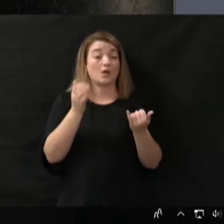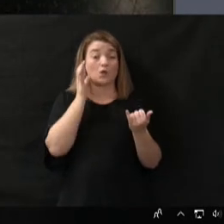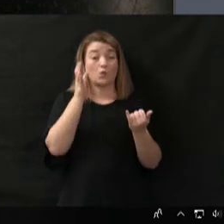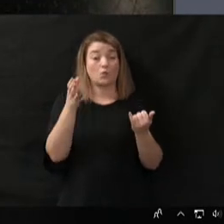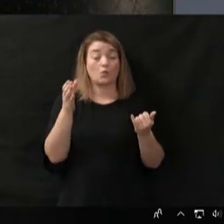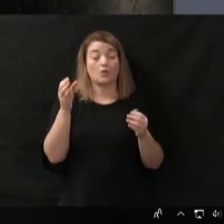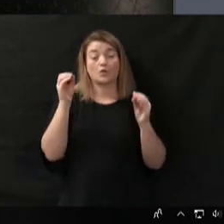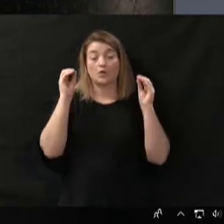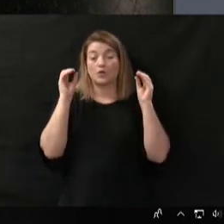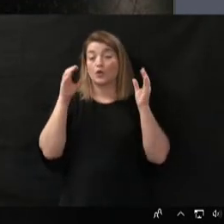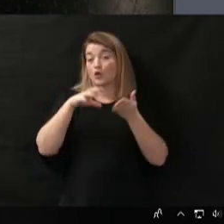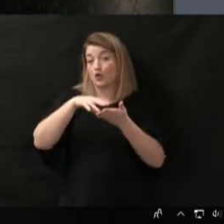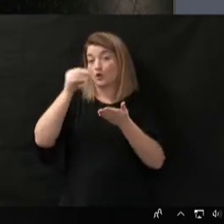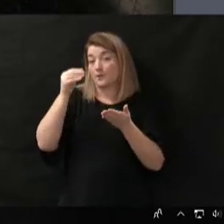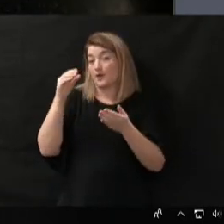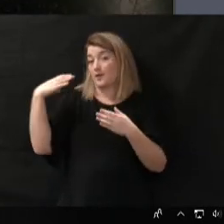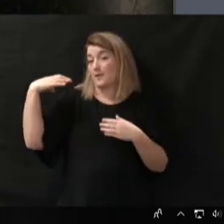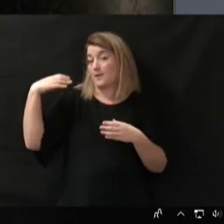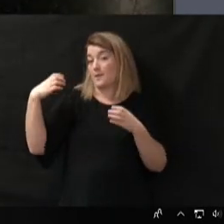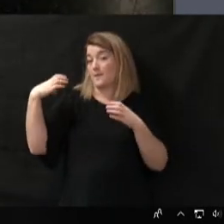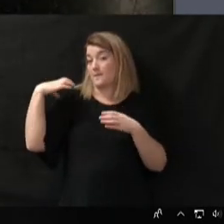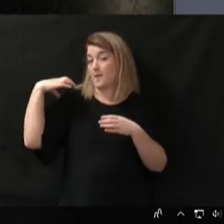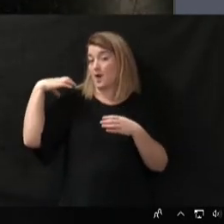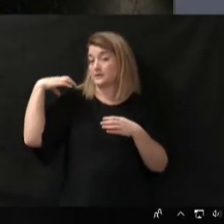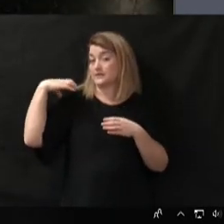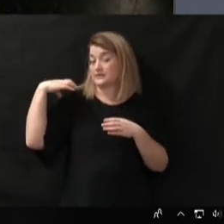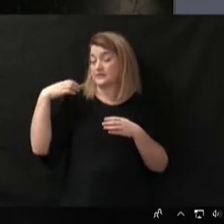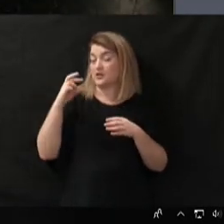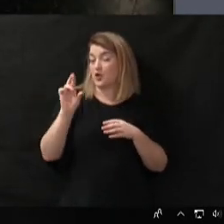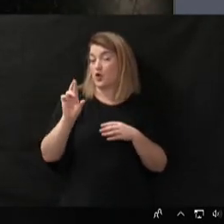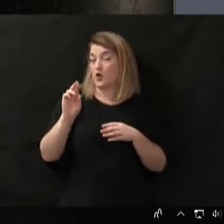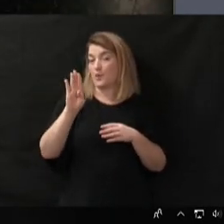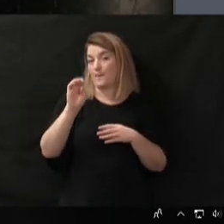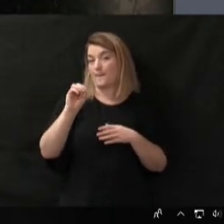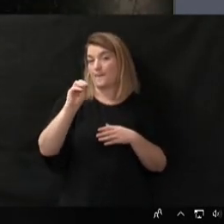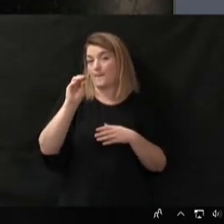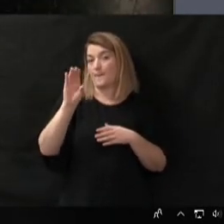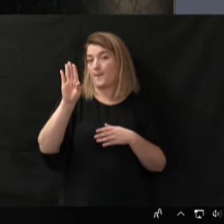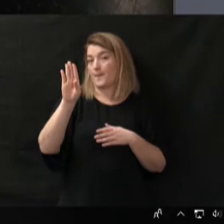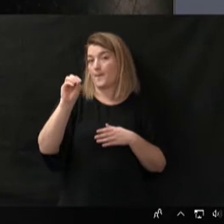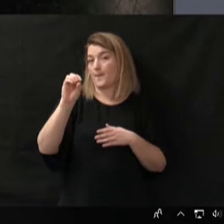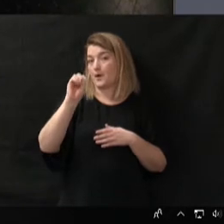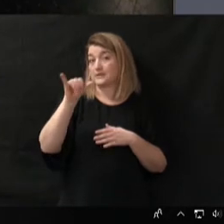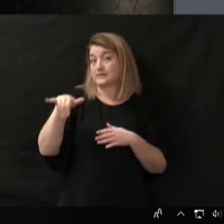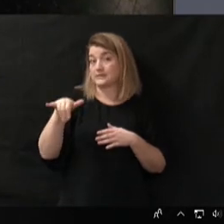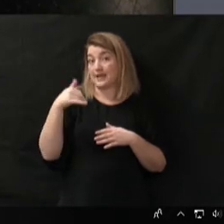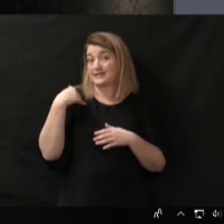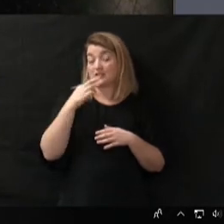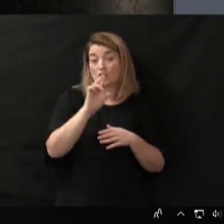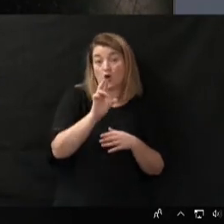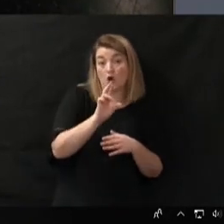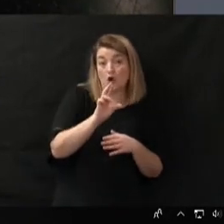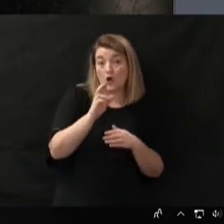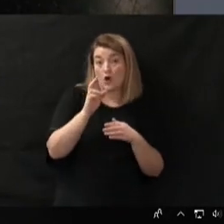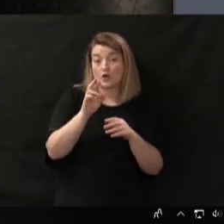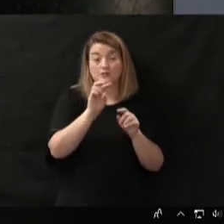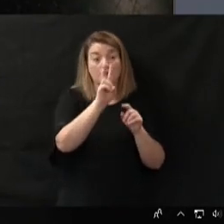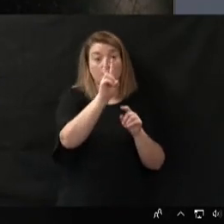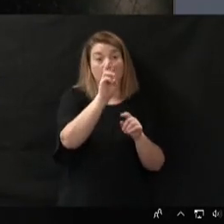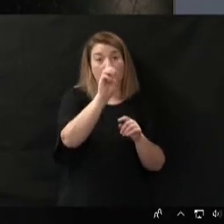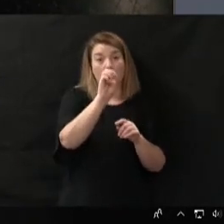R has what after it? I'm sorry. The vowel has what after it? R. An